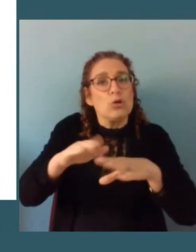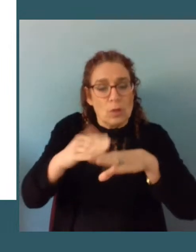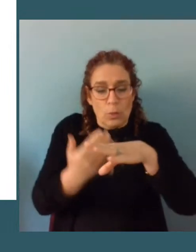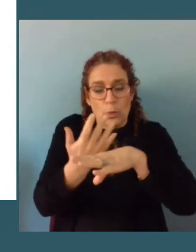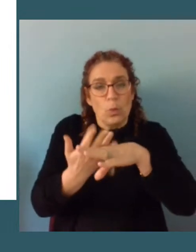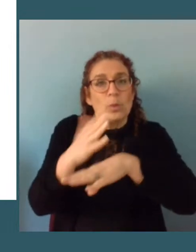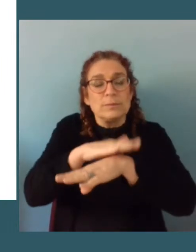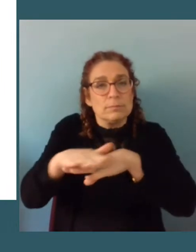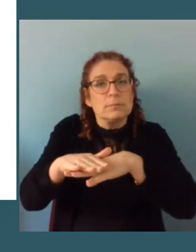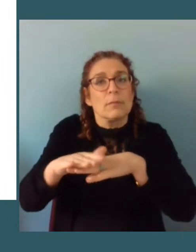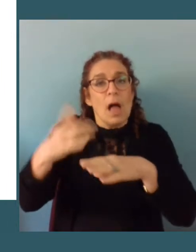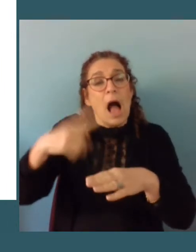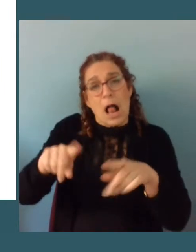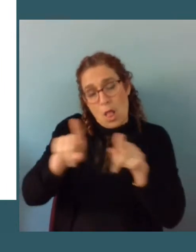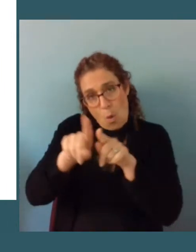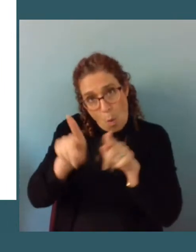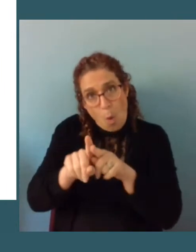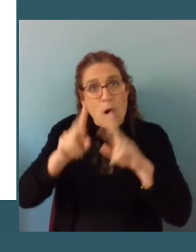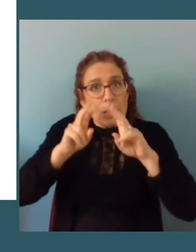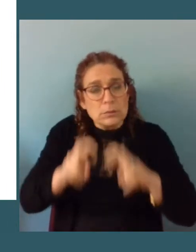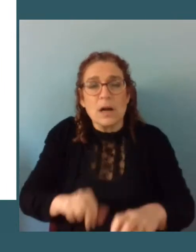for filaggrin gene mutation.